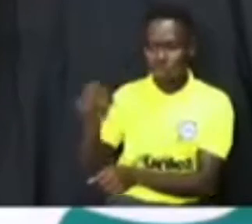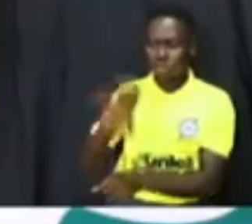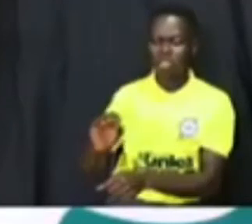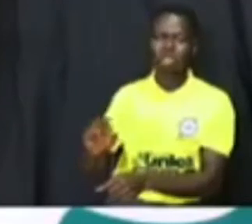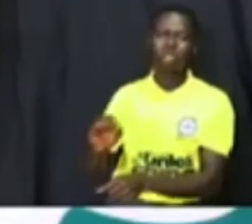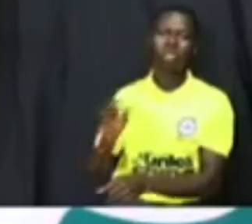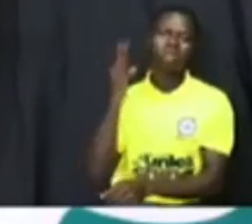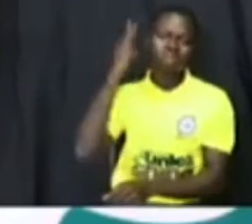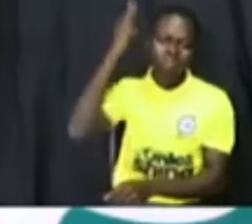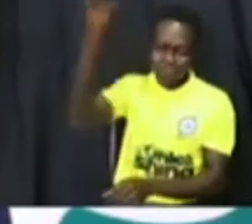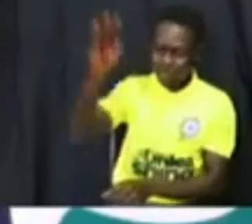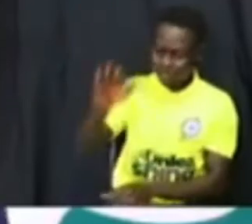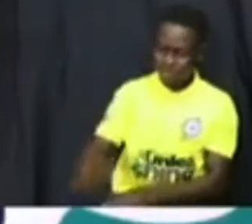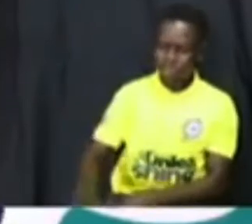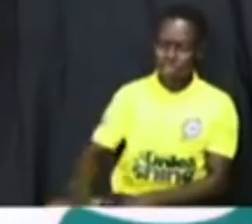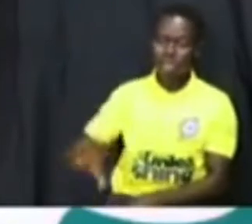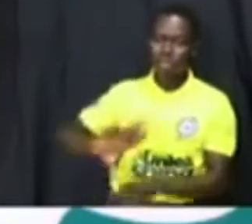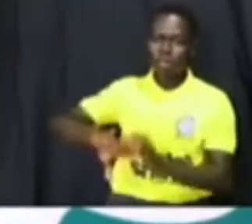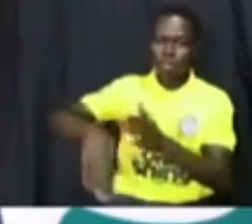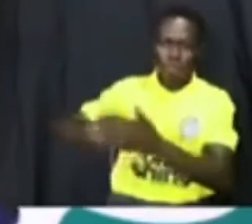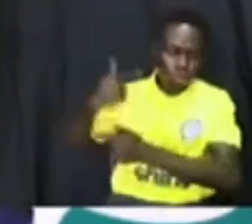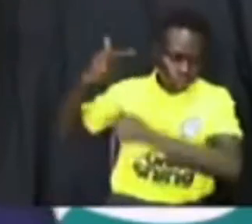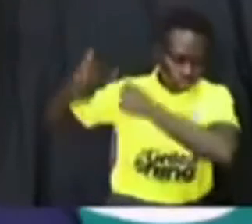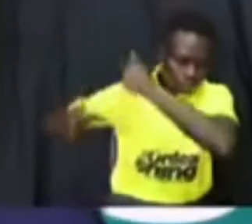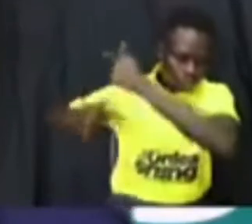And all who will come after us.